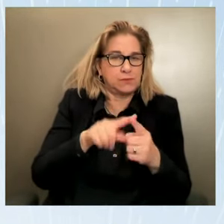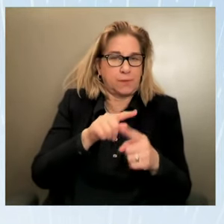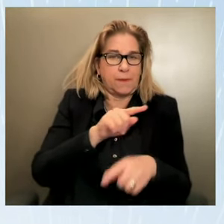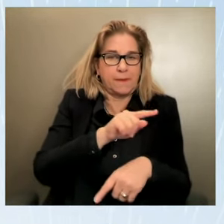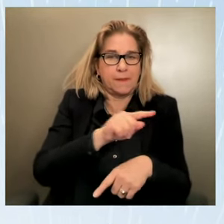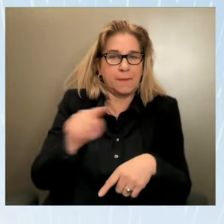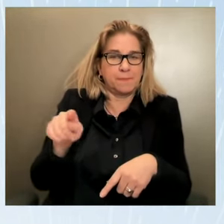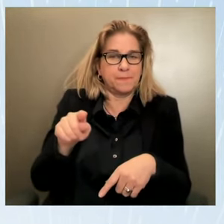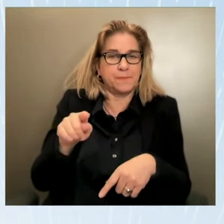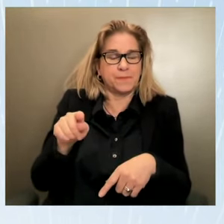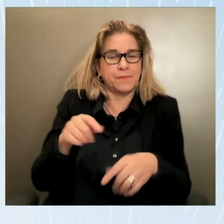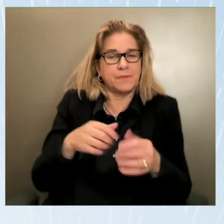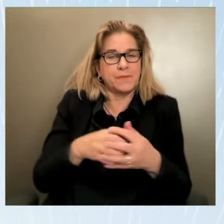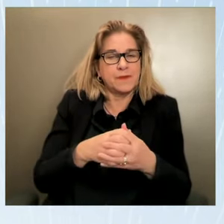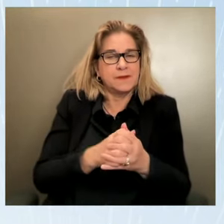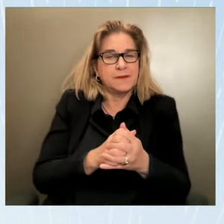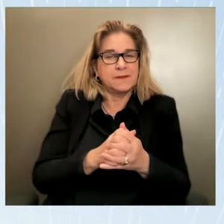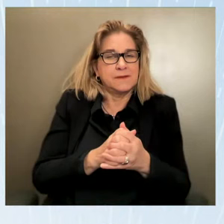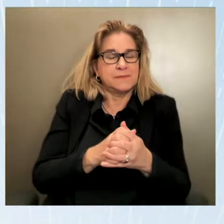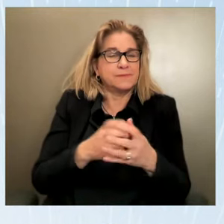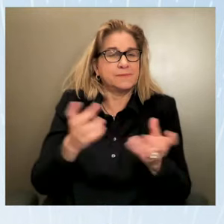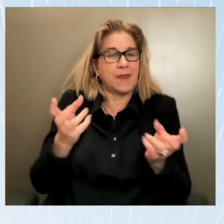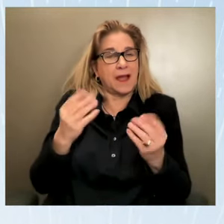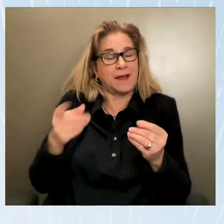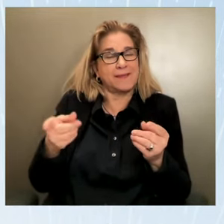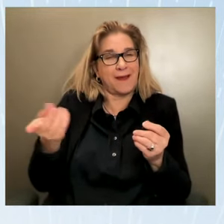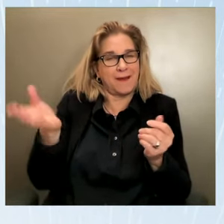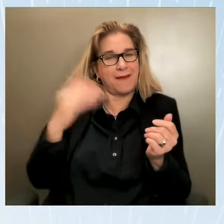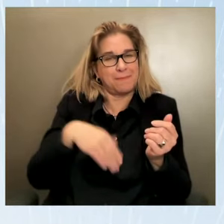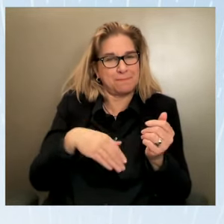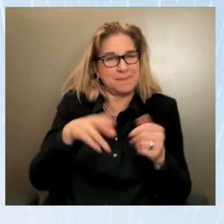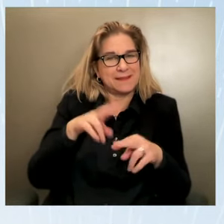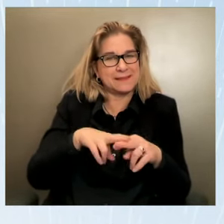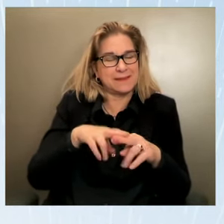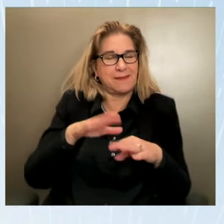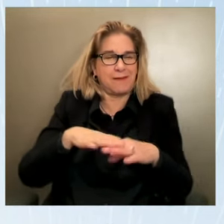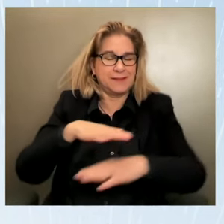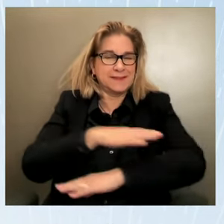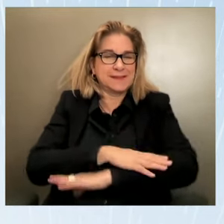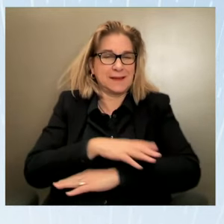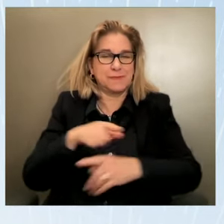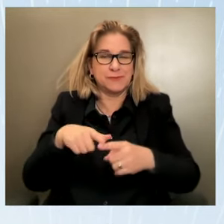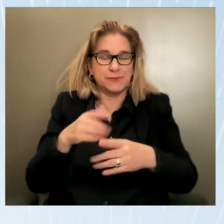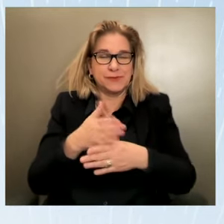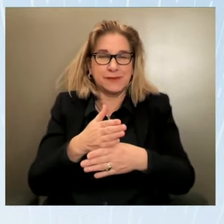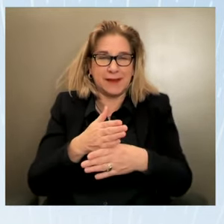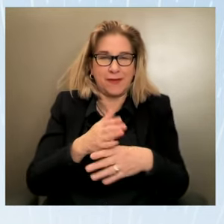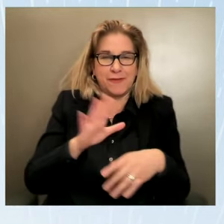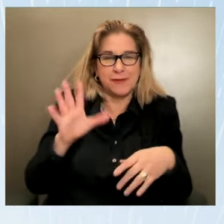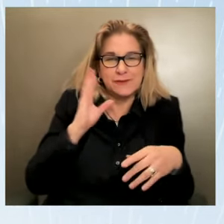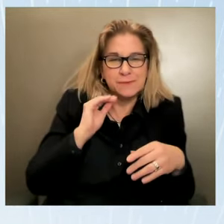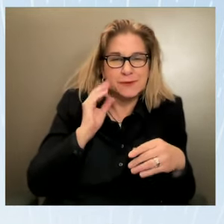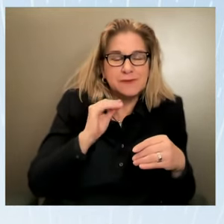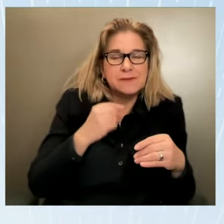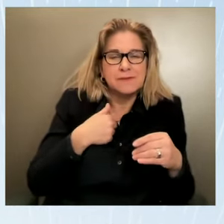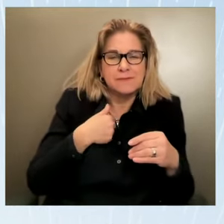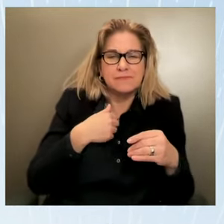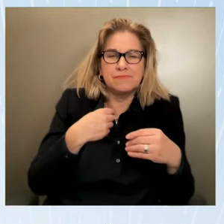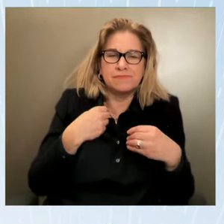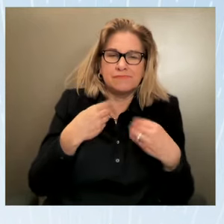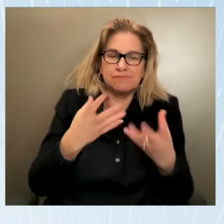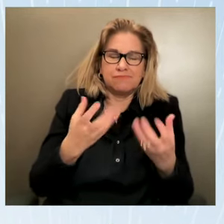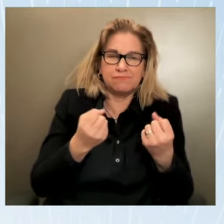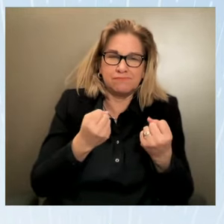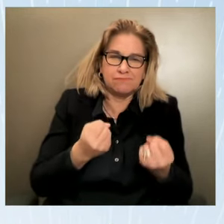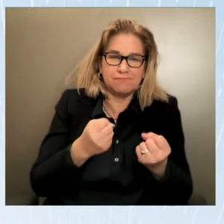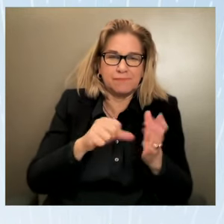end by reiterating my gratitude to everyone in this room for the work you and all of your partners are doing to ensure that all people can live and